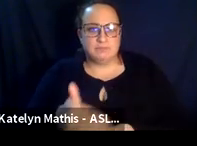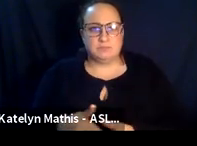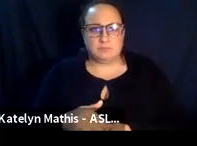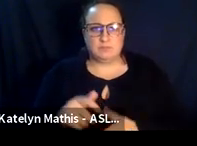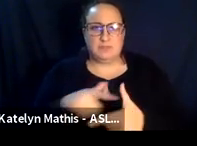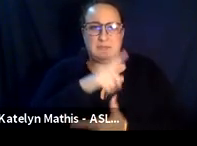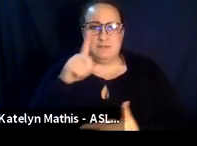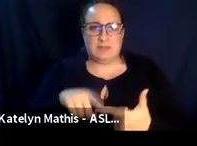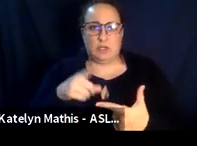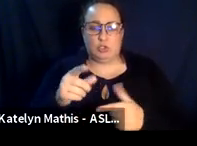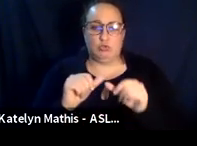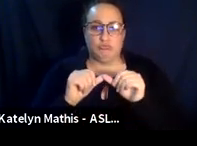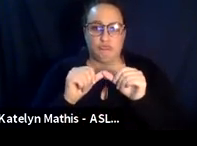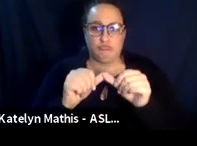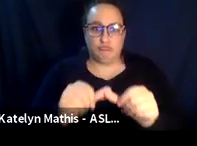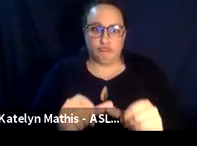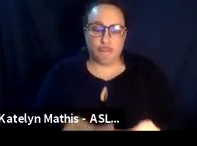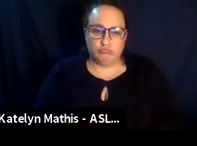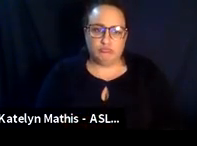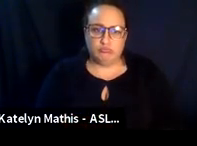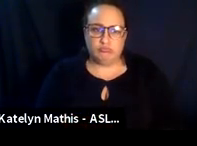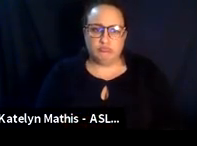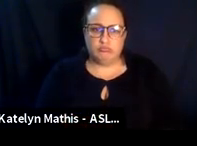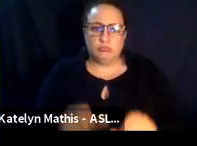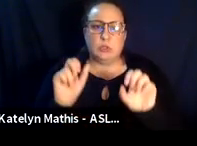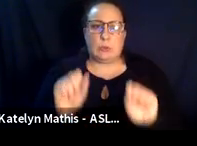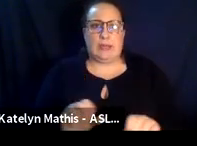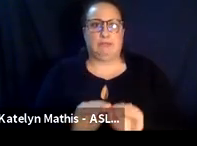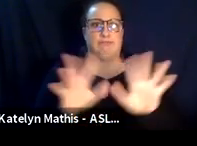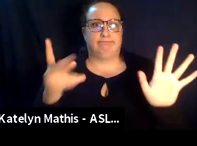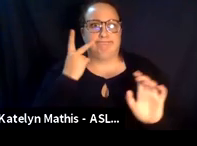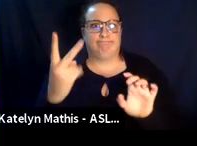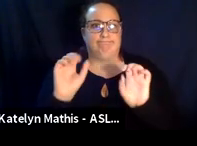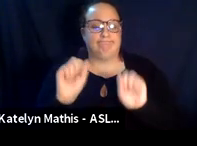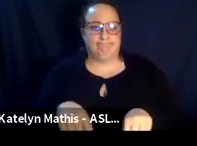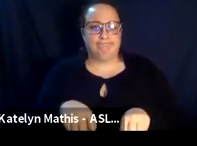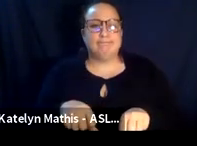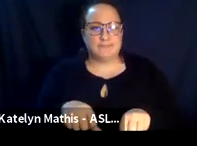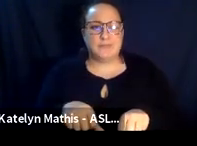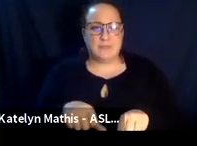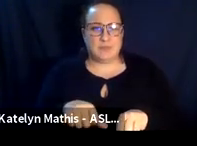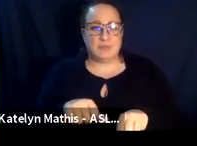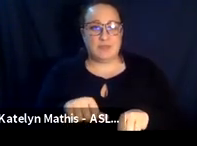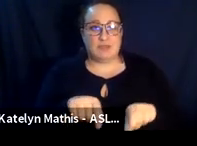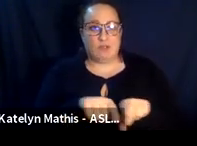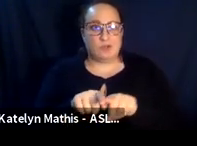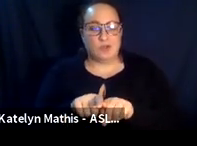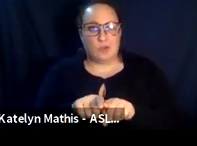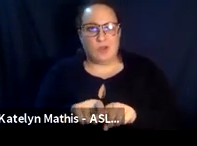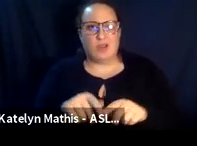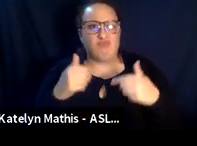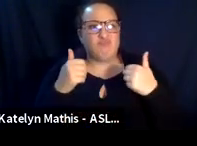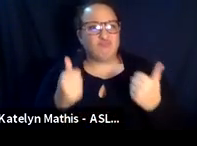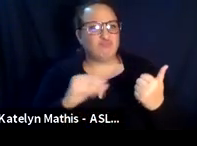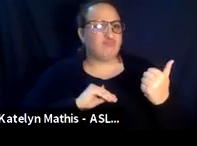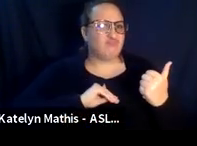you stick to it, and then you, so they can clearly see. It also gives them a little bit of a boost, like, oh, I can check this off that I